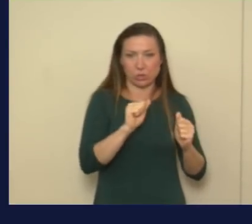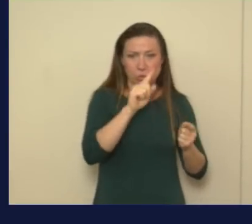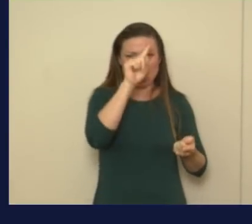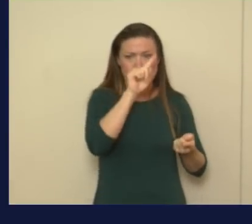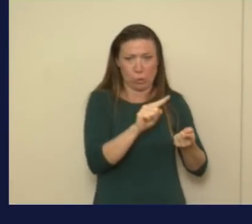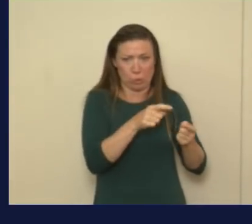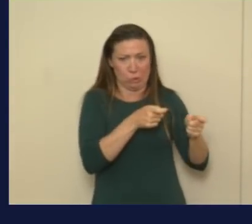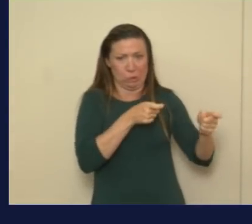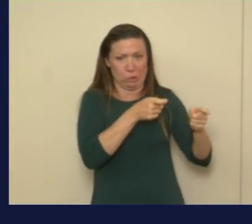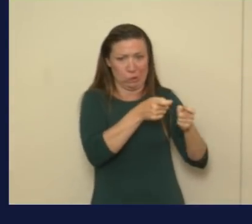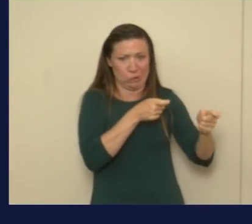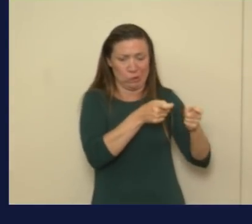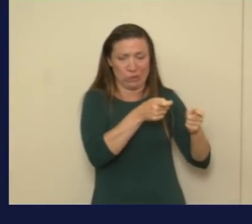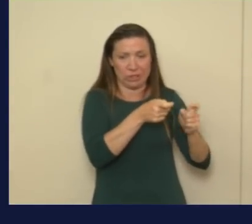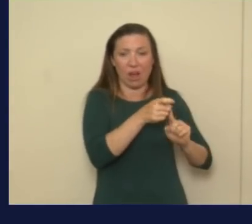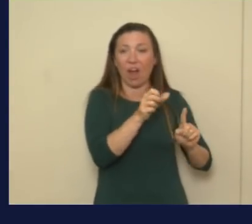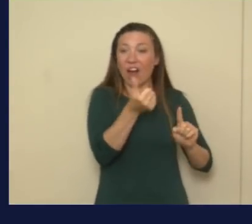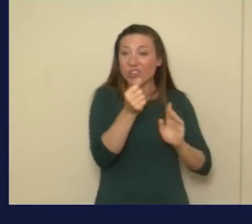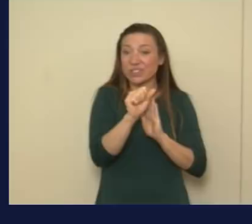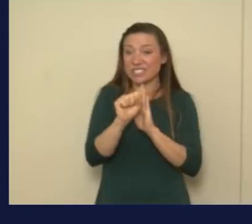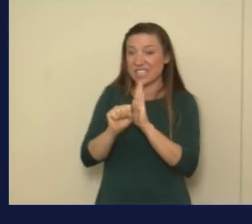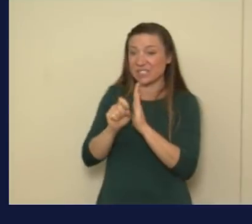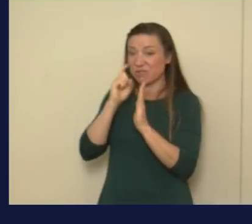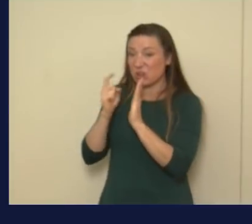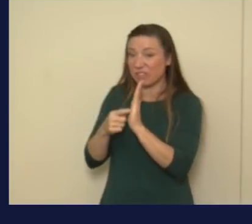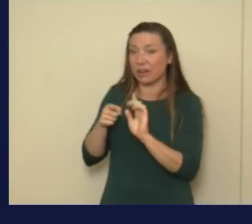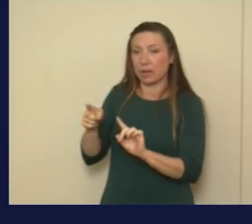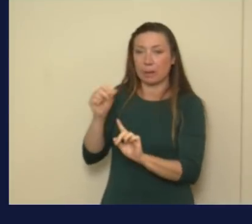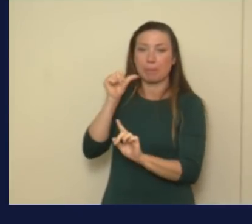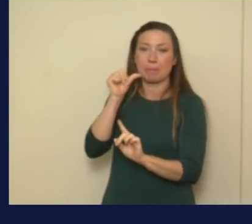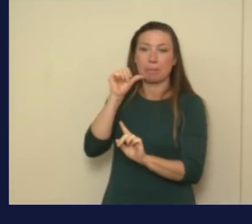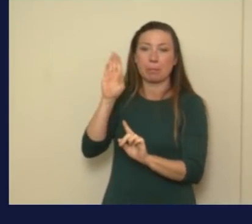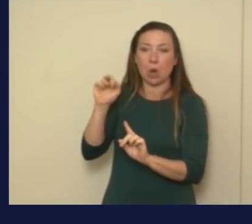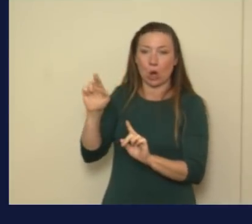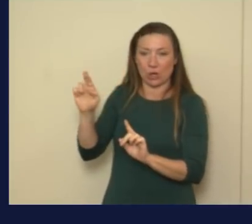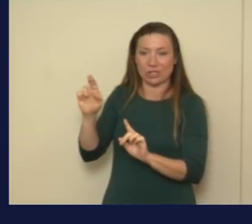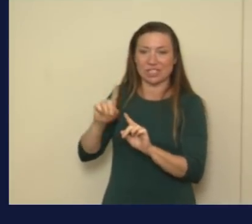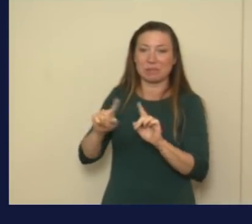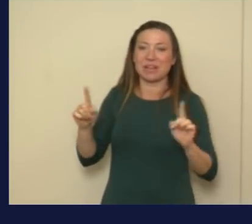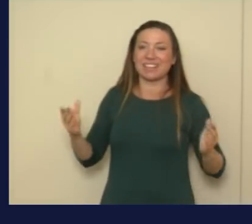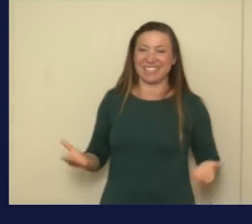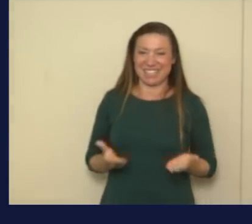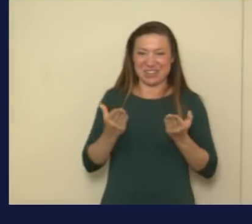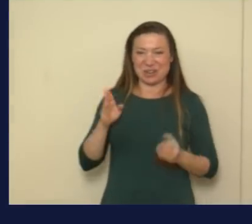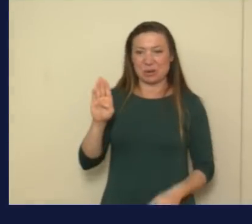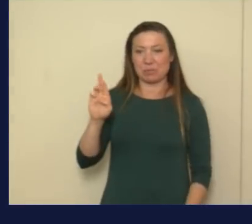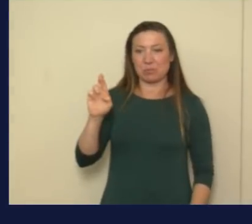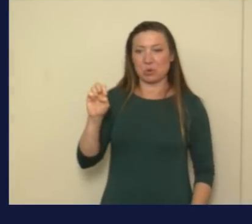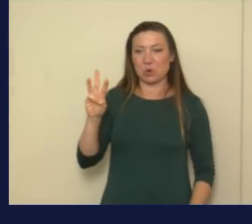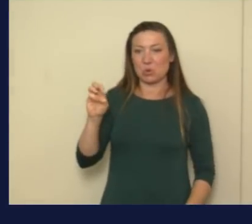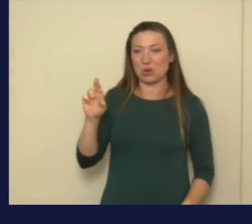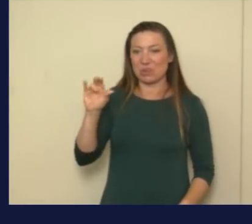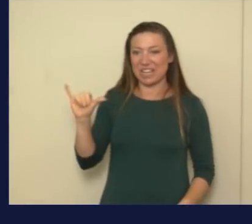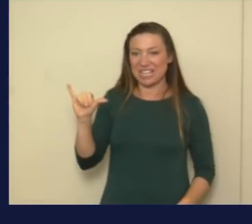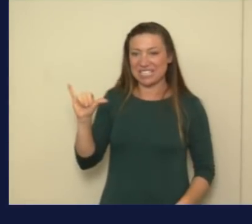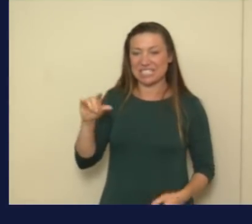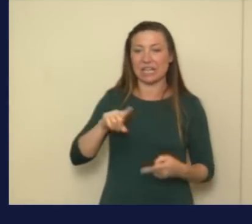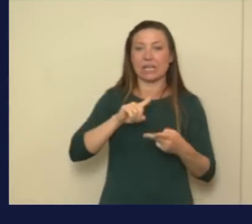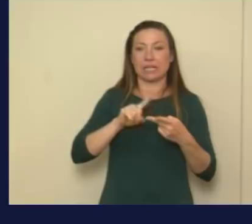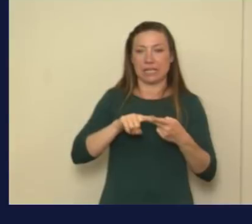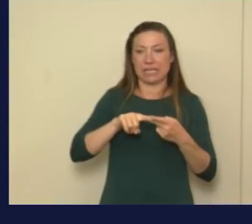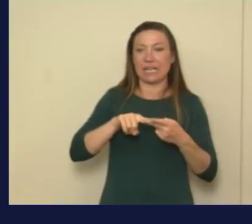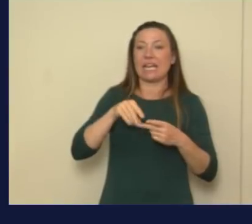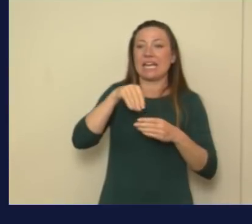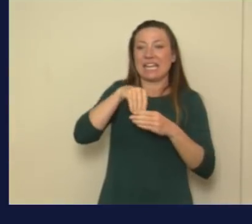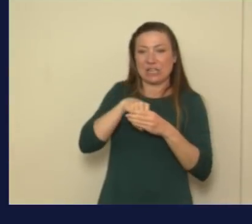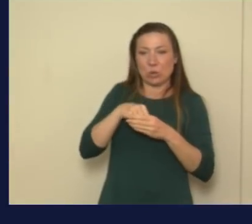be breweries, and it would definitely be indoor dining, which is getting rolled back all across the country. If we don't want to end up in that situation